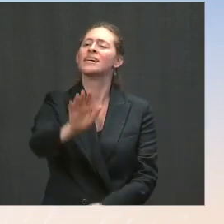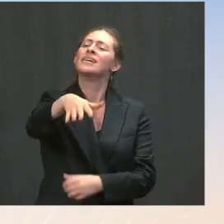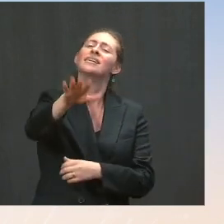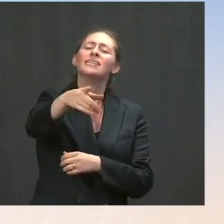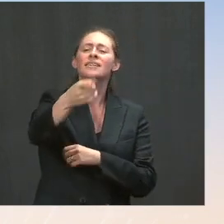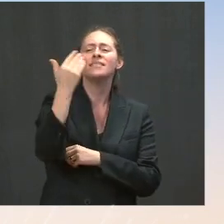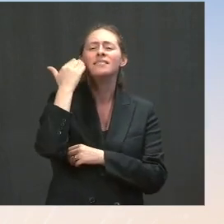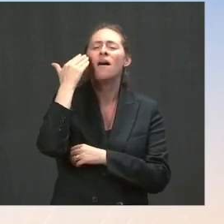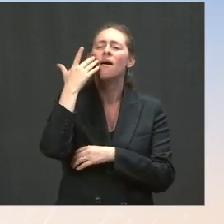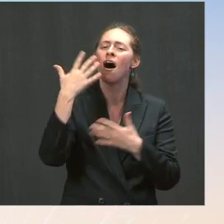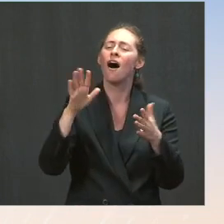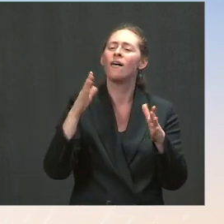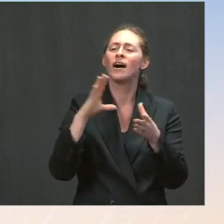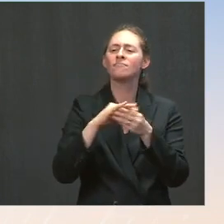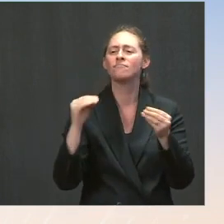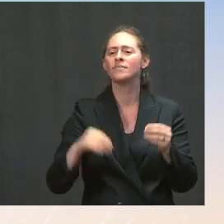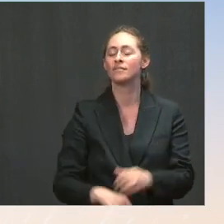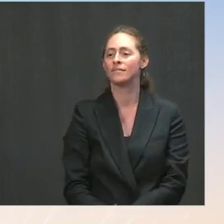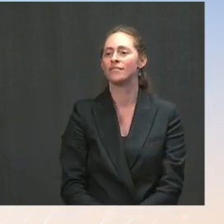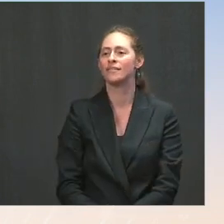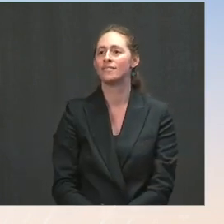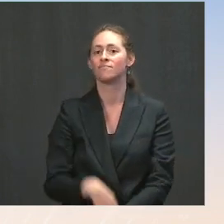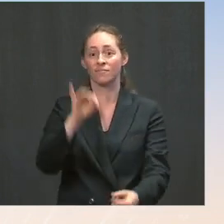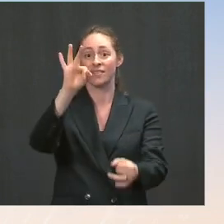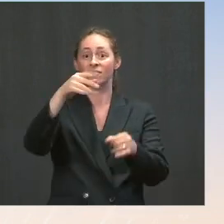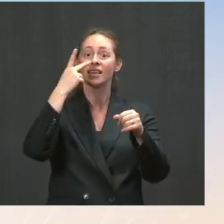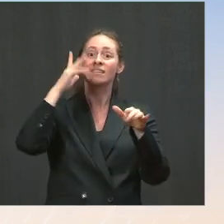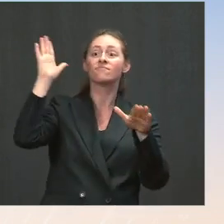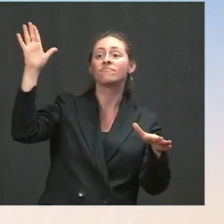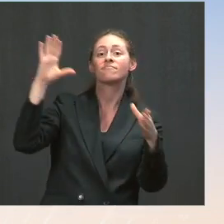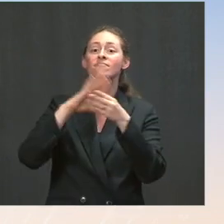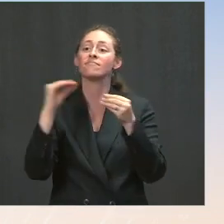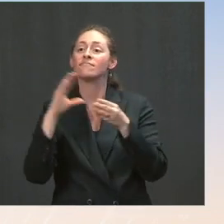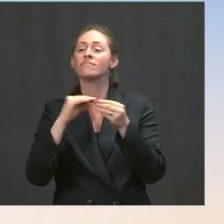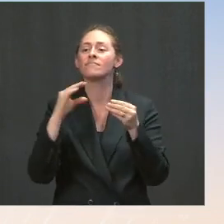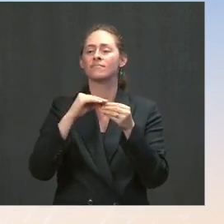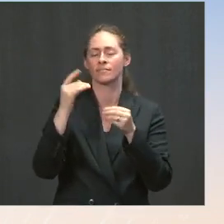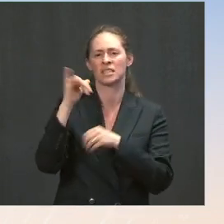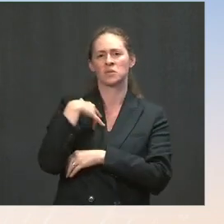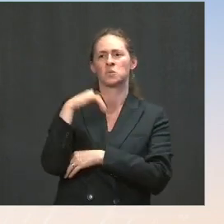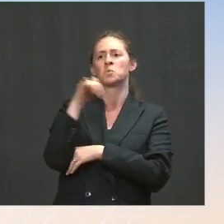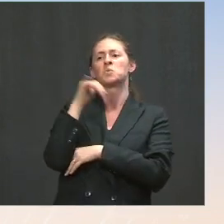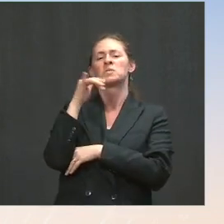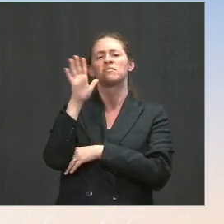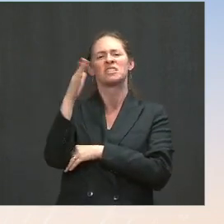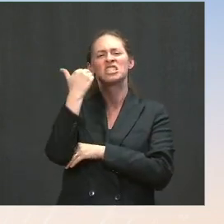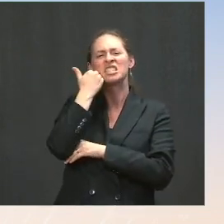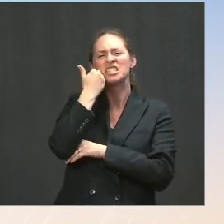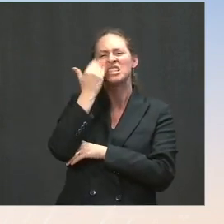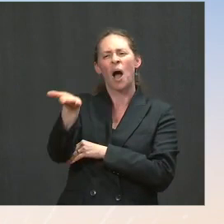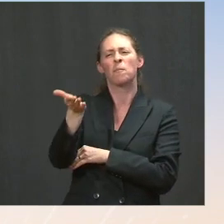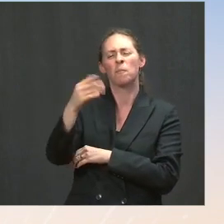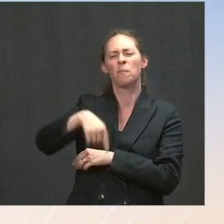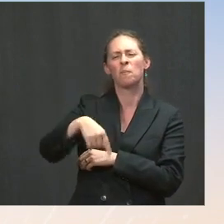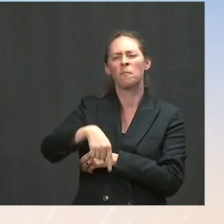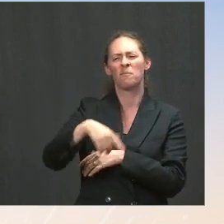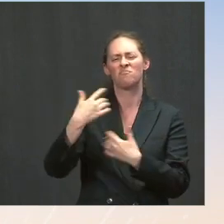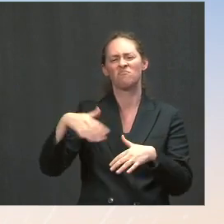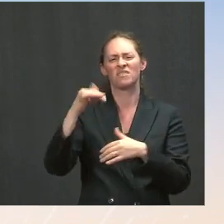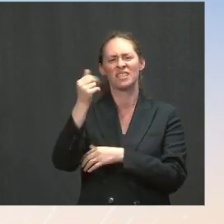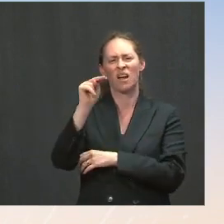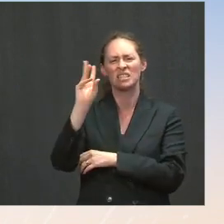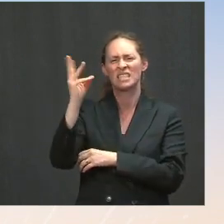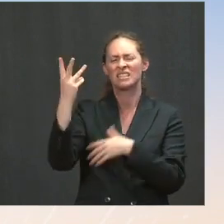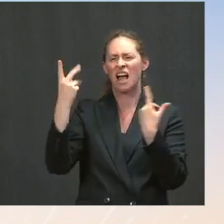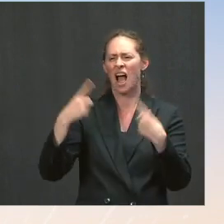watched it, it was a searing reminder of the shameful events of January 6th. And certainly that testimony, I think, will stick